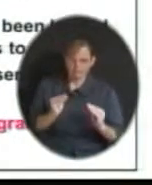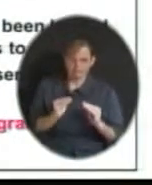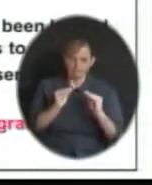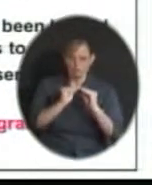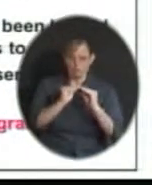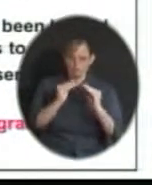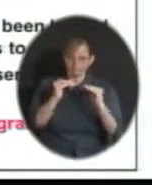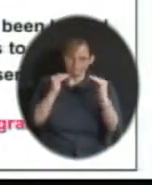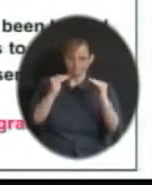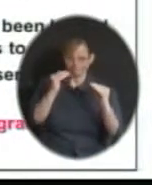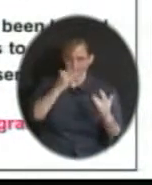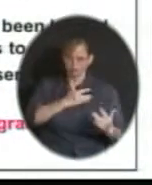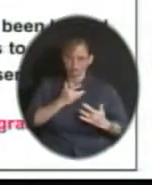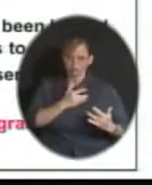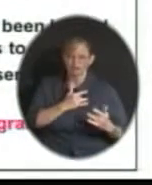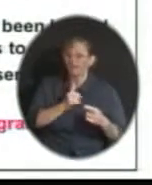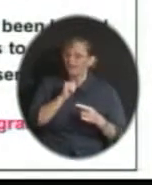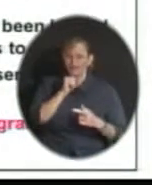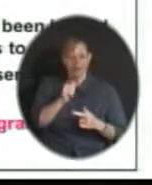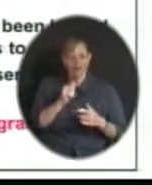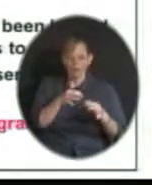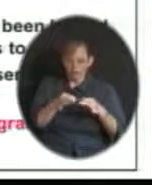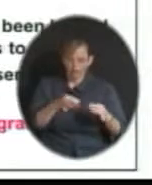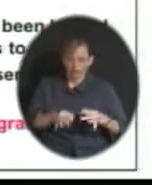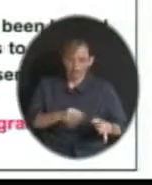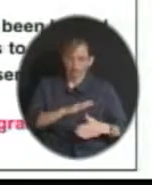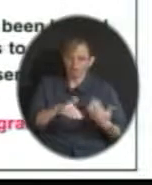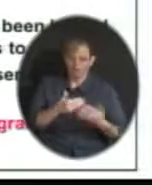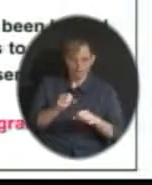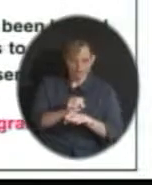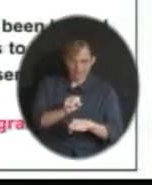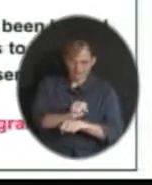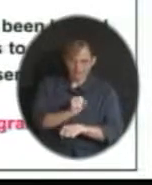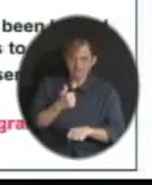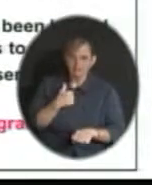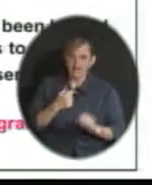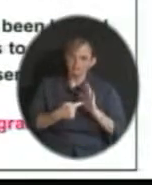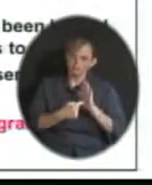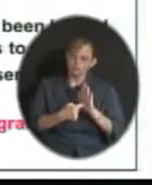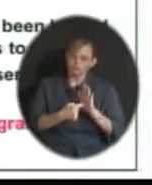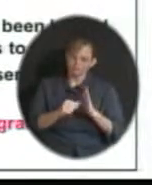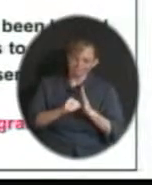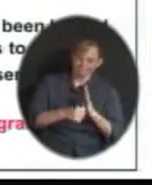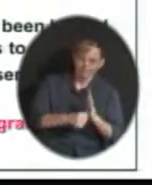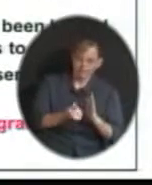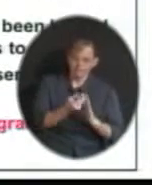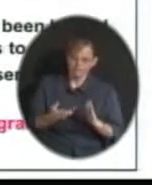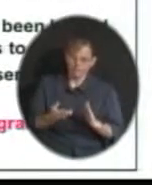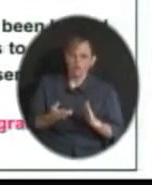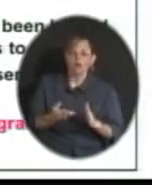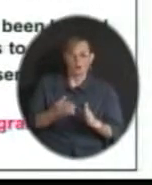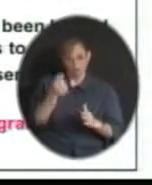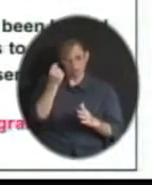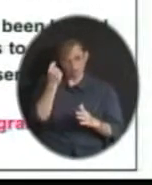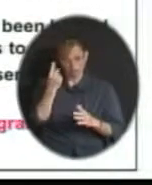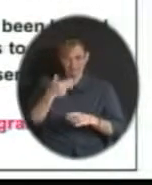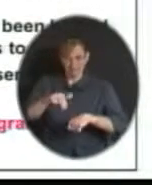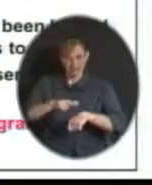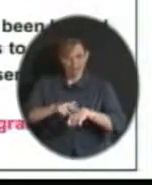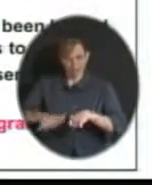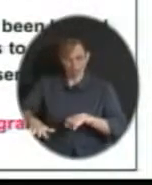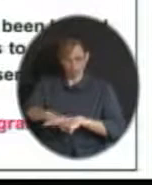through all these statistics. I've highlighted a couple of them that I think just kind of give the flavor. This is national statistics, keeping in